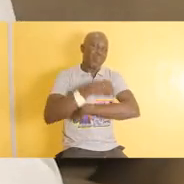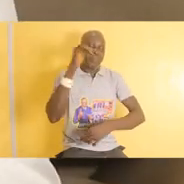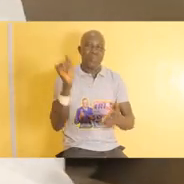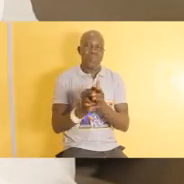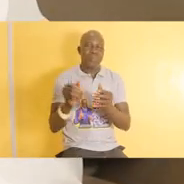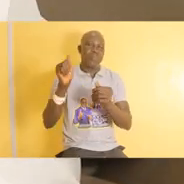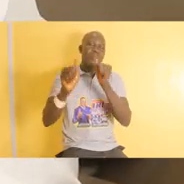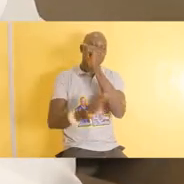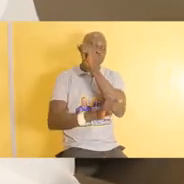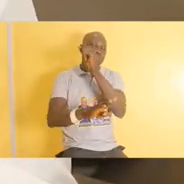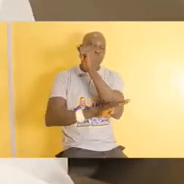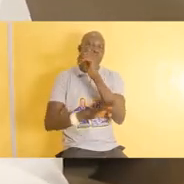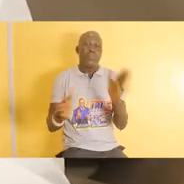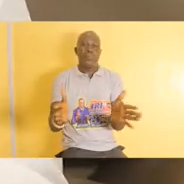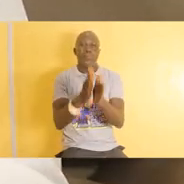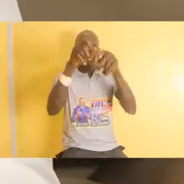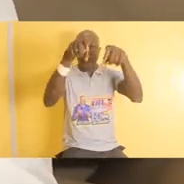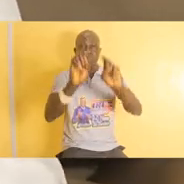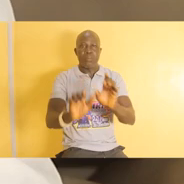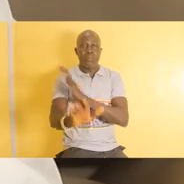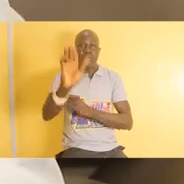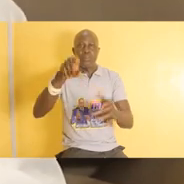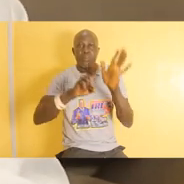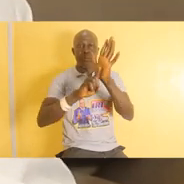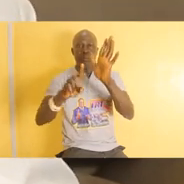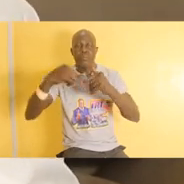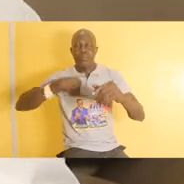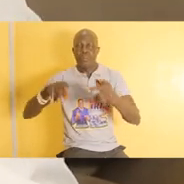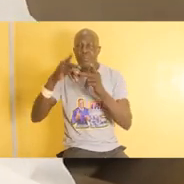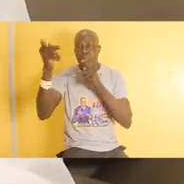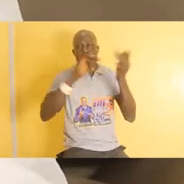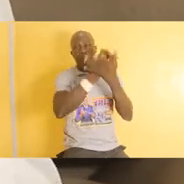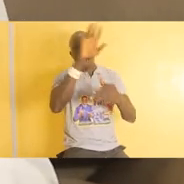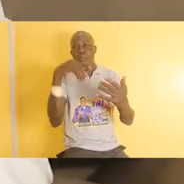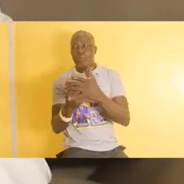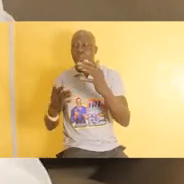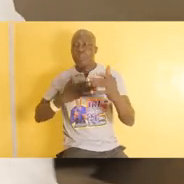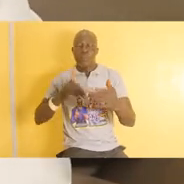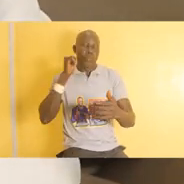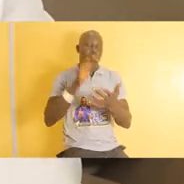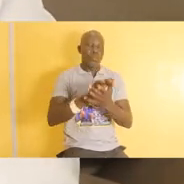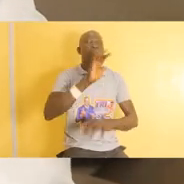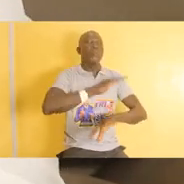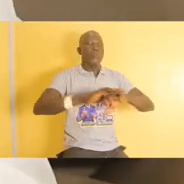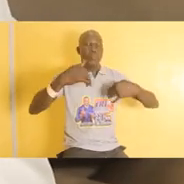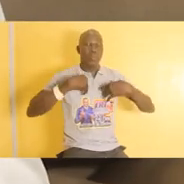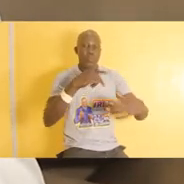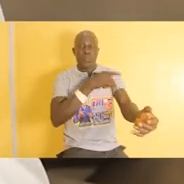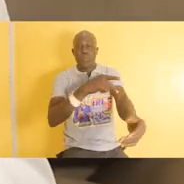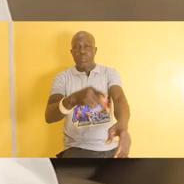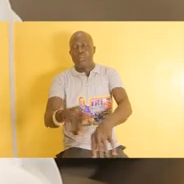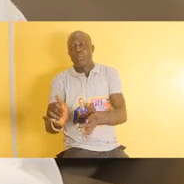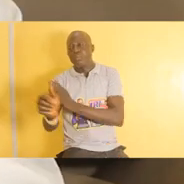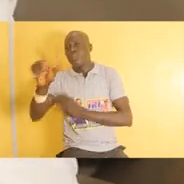be. Abraham asked. The Oluwa fi ami han me. And Lord show me the sign. Nigba ti yawo ro loyu. When the wife fail to conceive. Oluwa le so